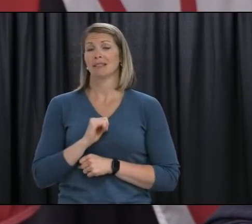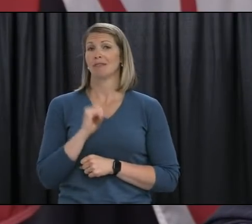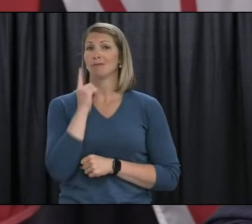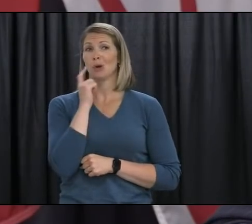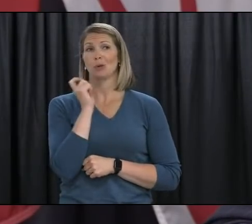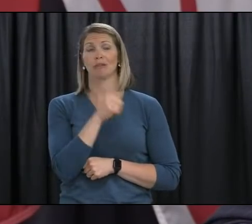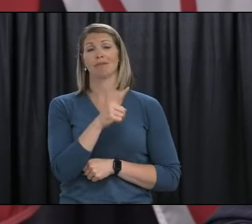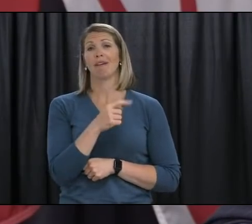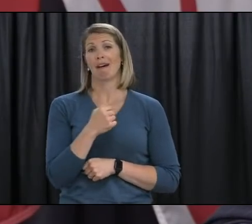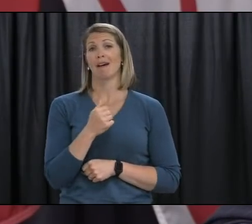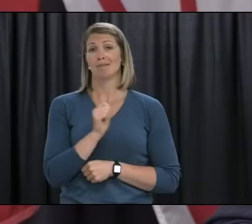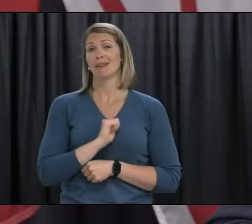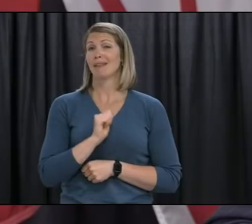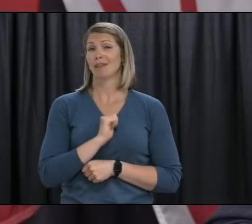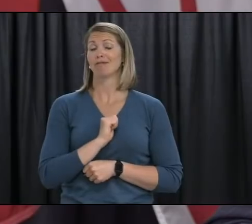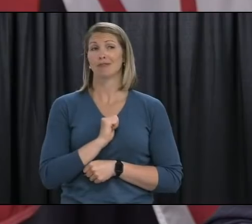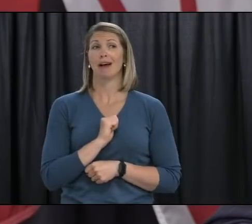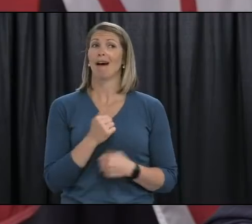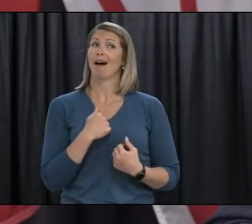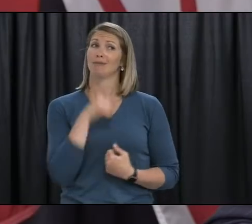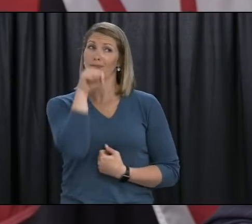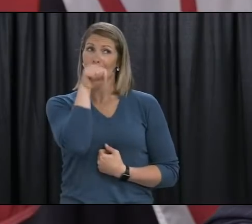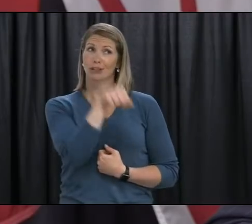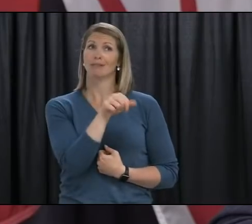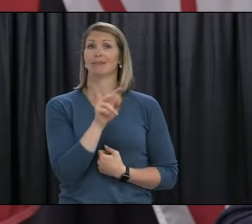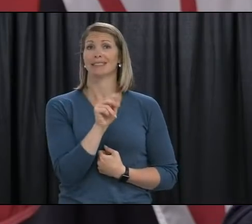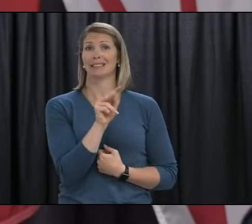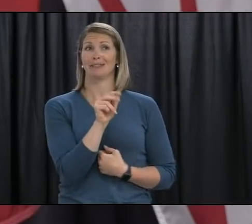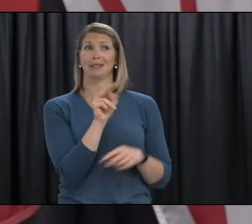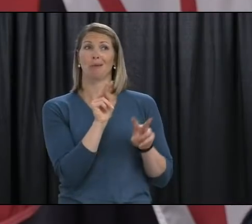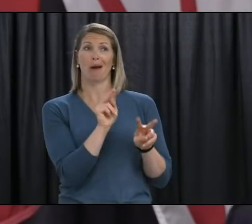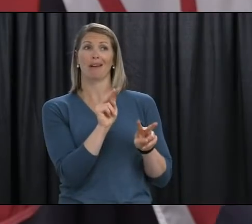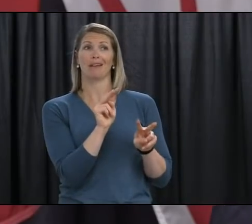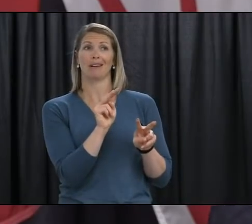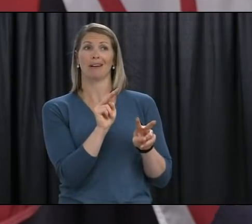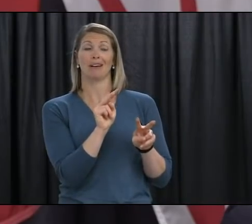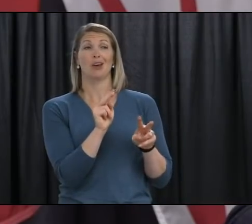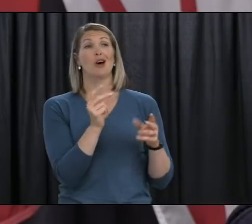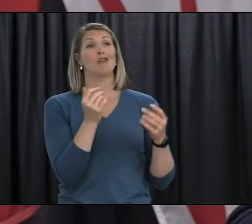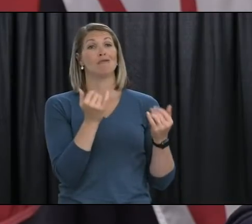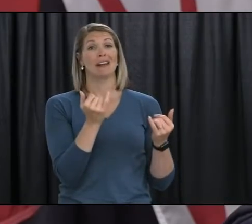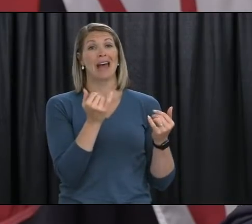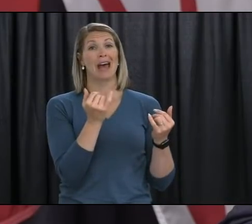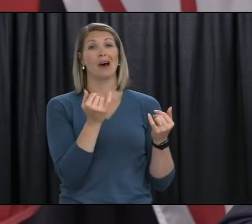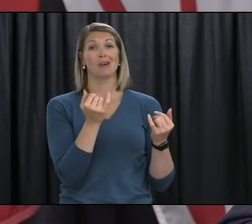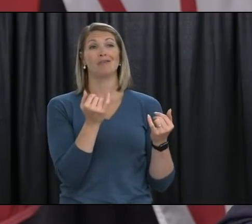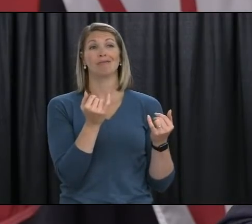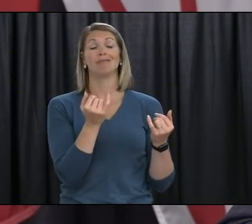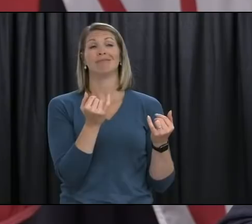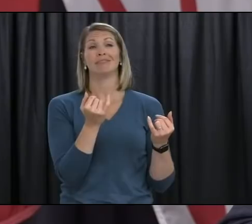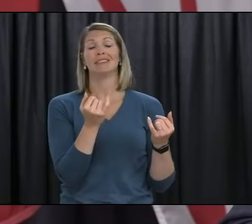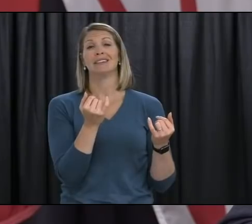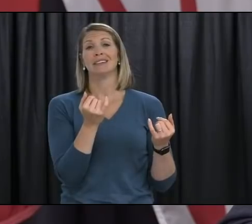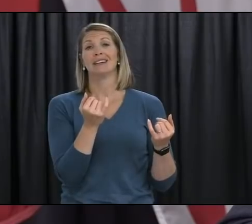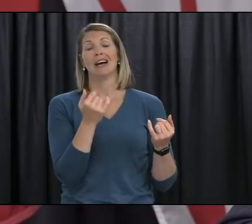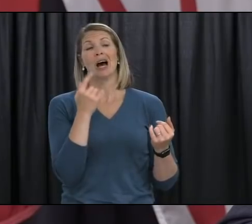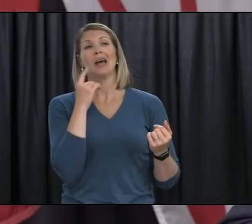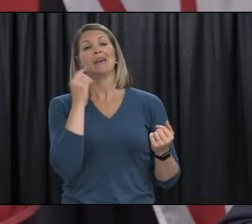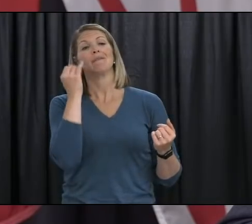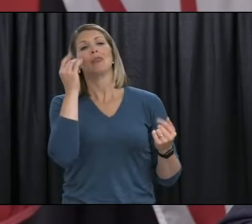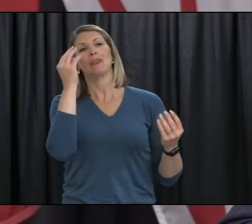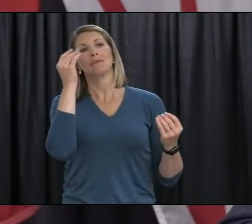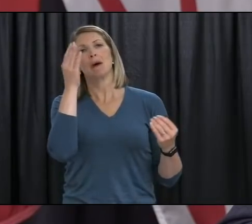you know, I like to, you know, watch a bit of this myself. And if you just look at some of the older stuff to where it's going to be in the future, there's going to be big